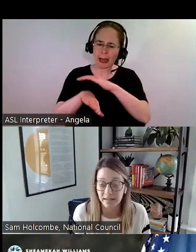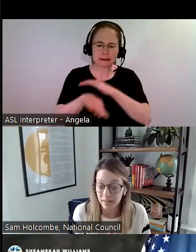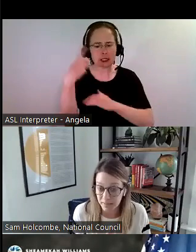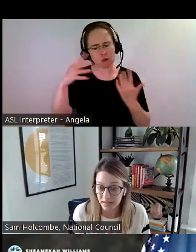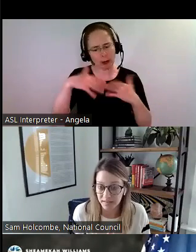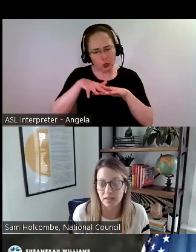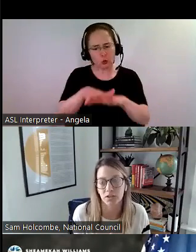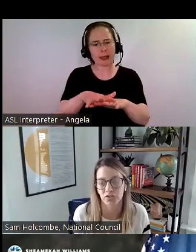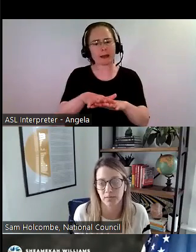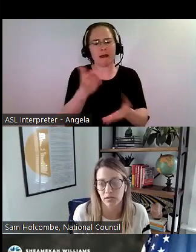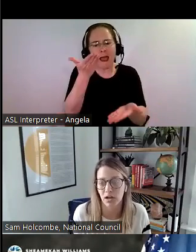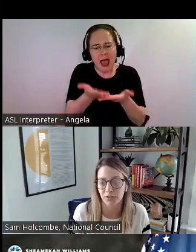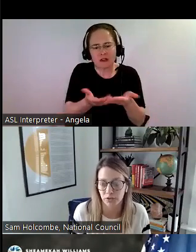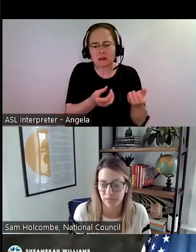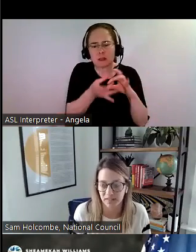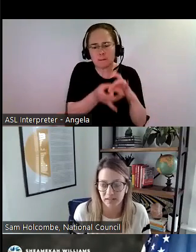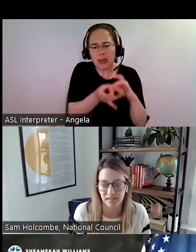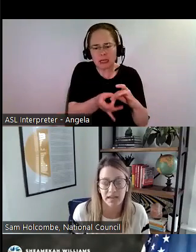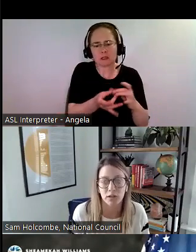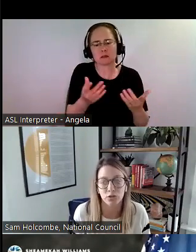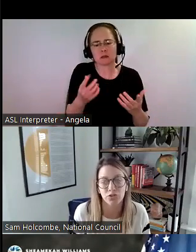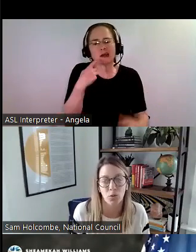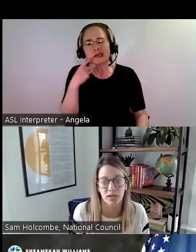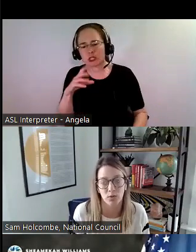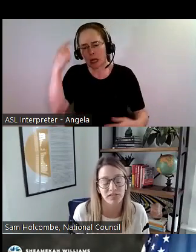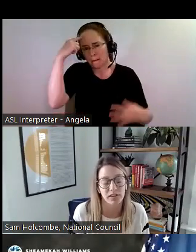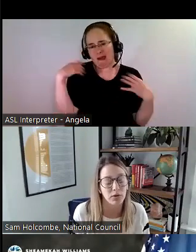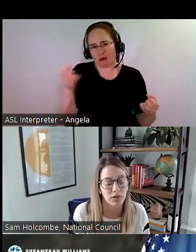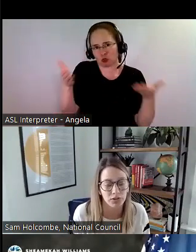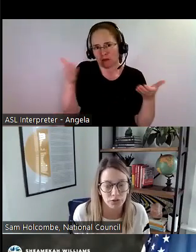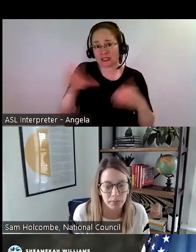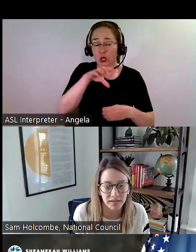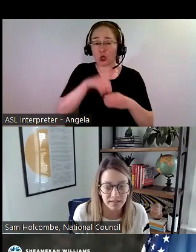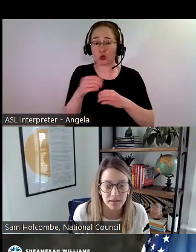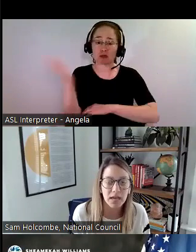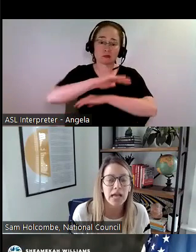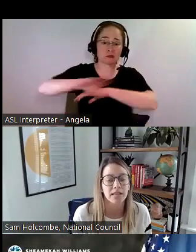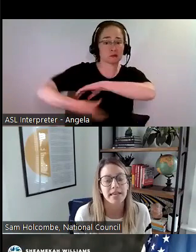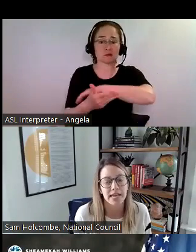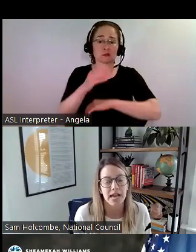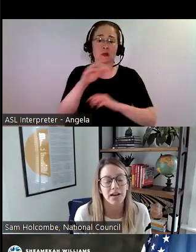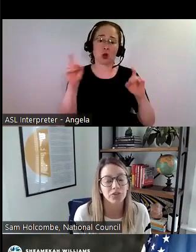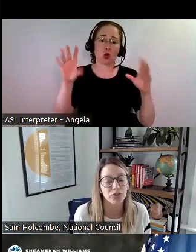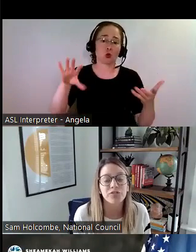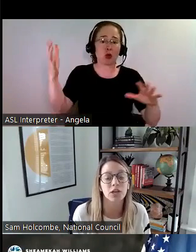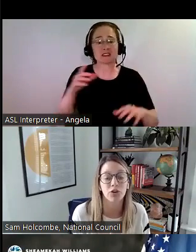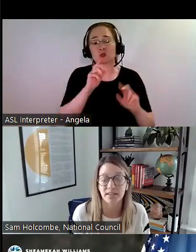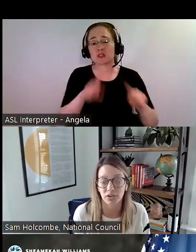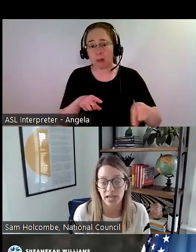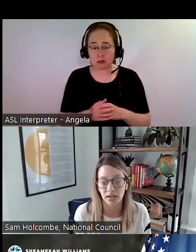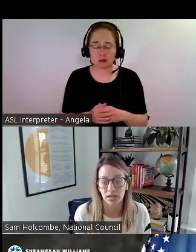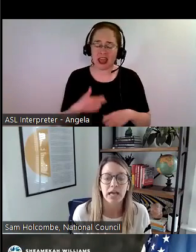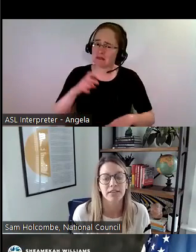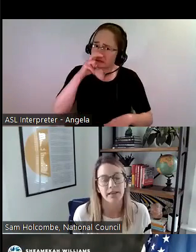integrated evidence-based addiction and mental health services that includes 24/7 crisis response. They have